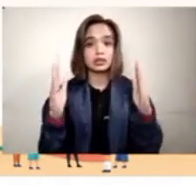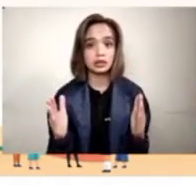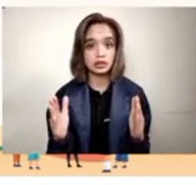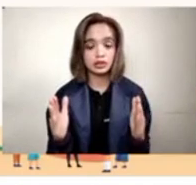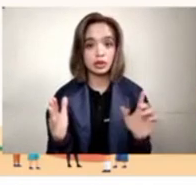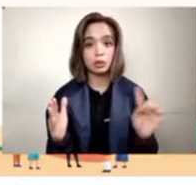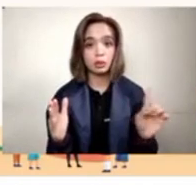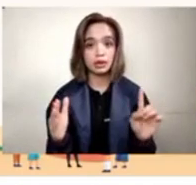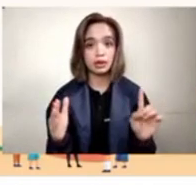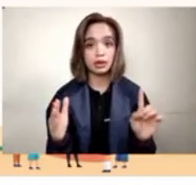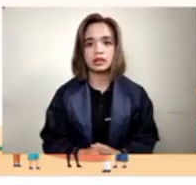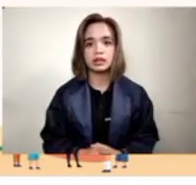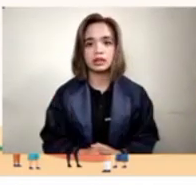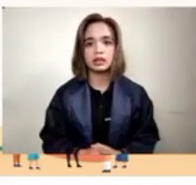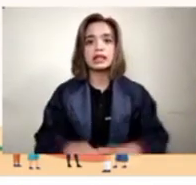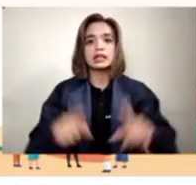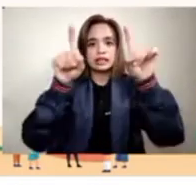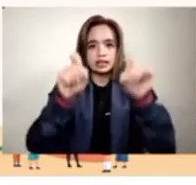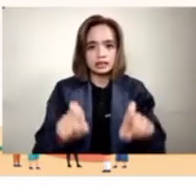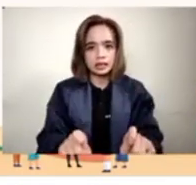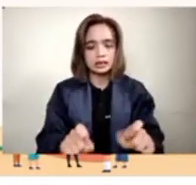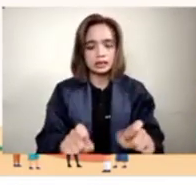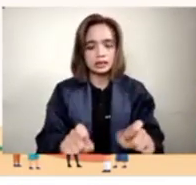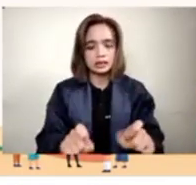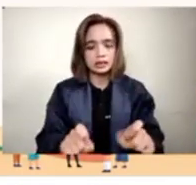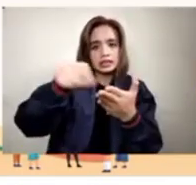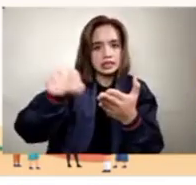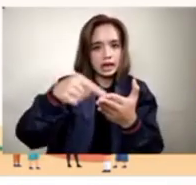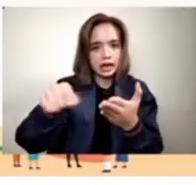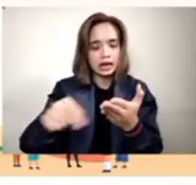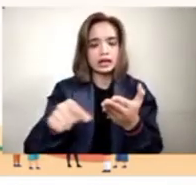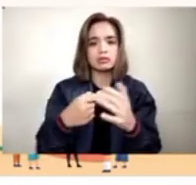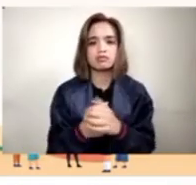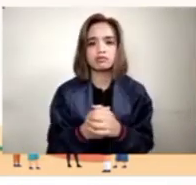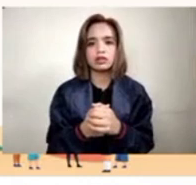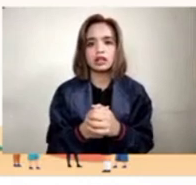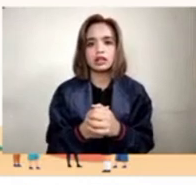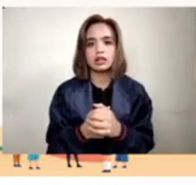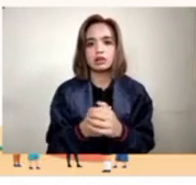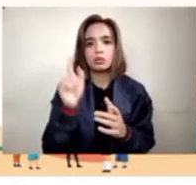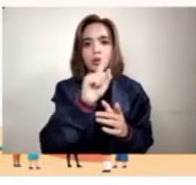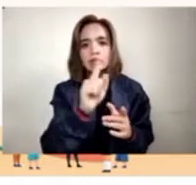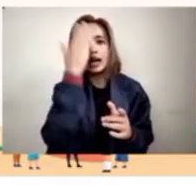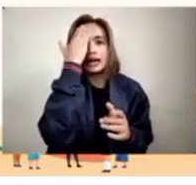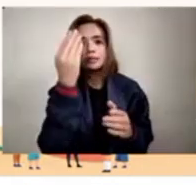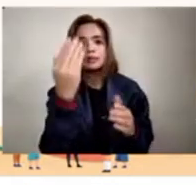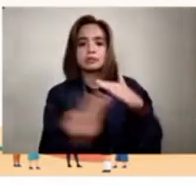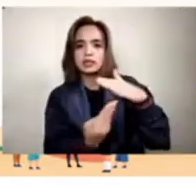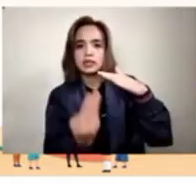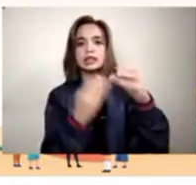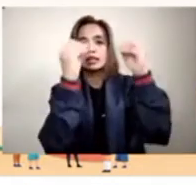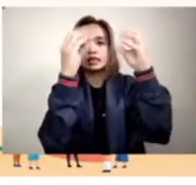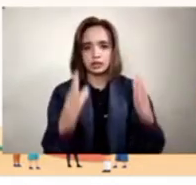for professional teachers are testing and validating the aspiring teachers'